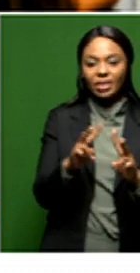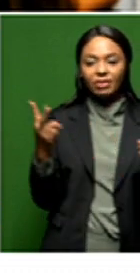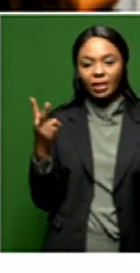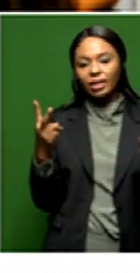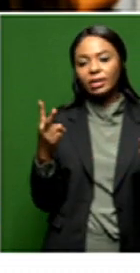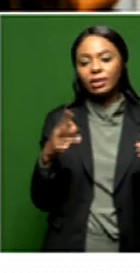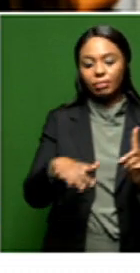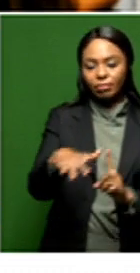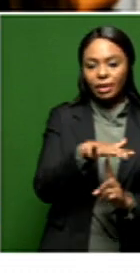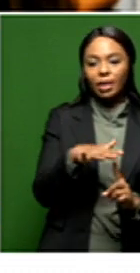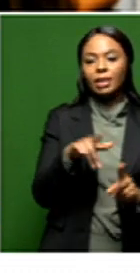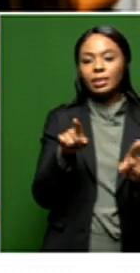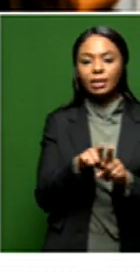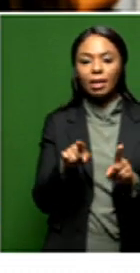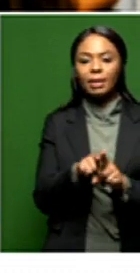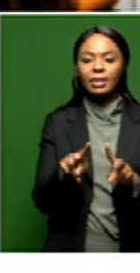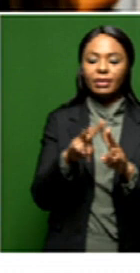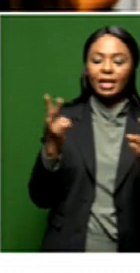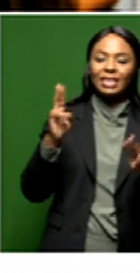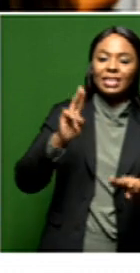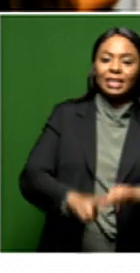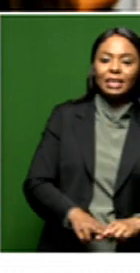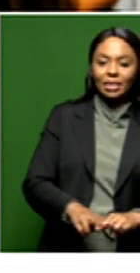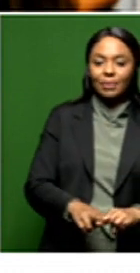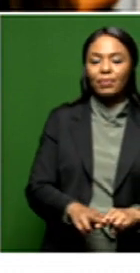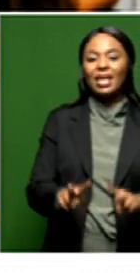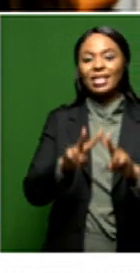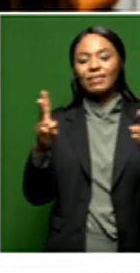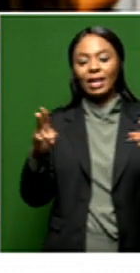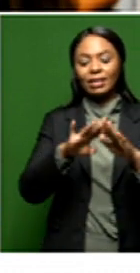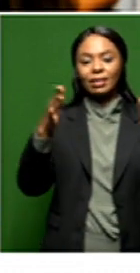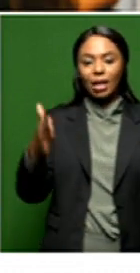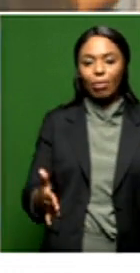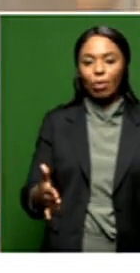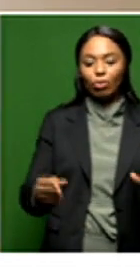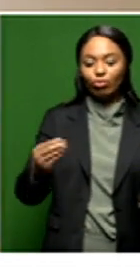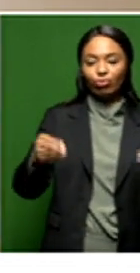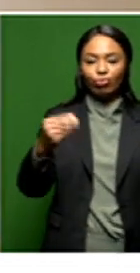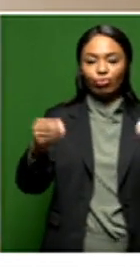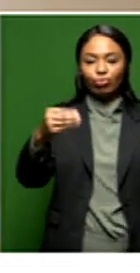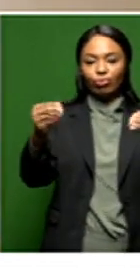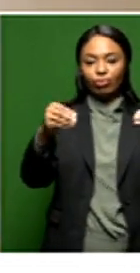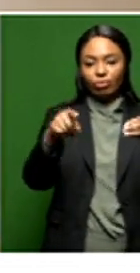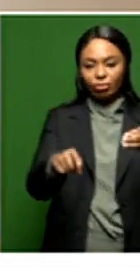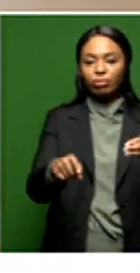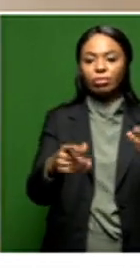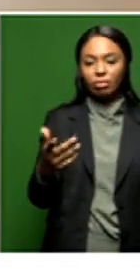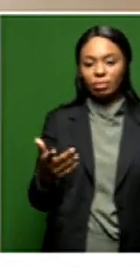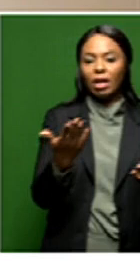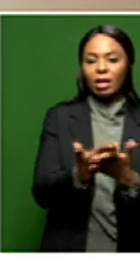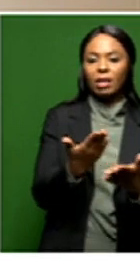where there's different seating. There's different occasions that you can hang out in the space through the